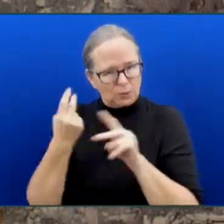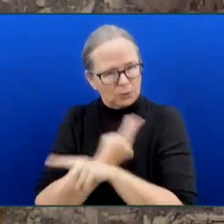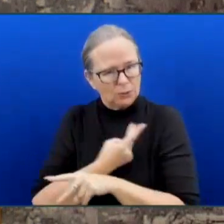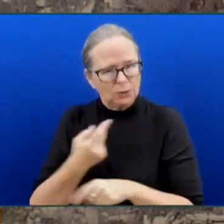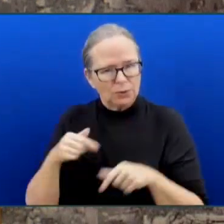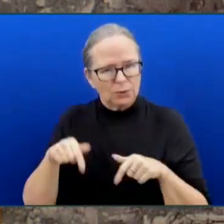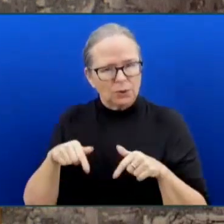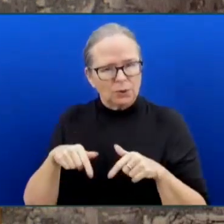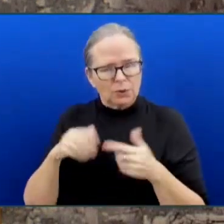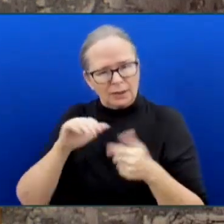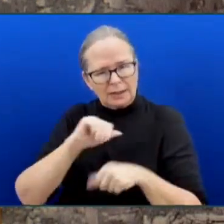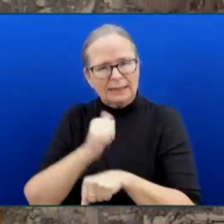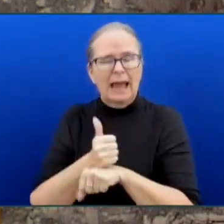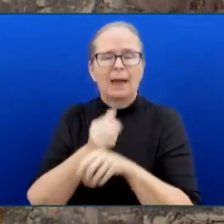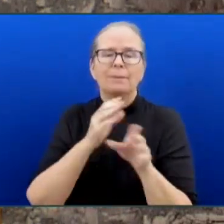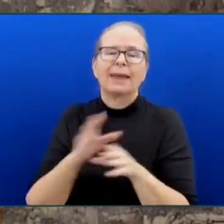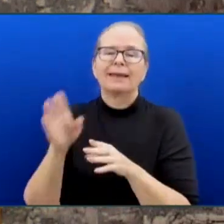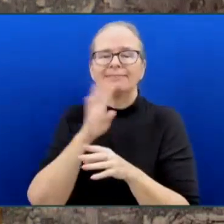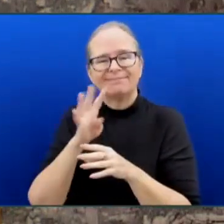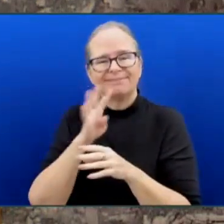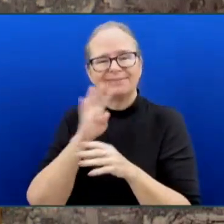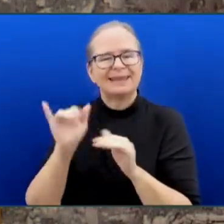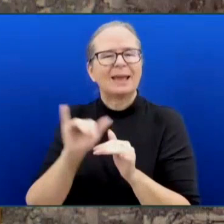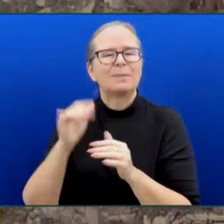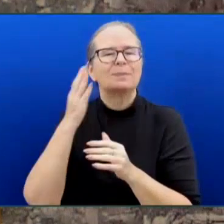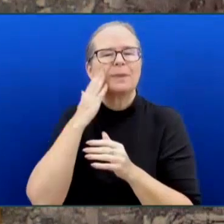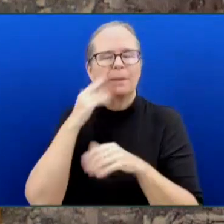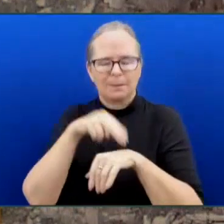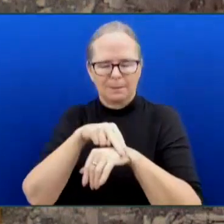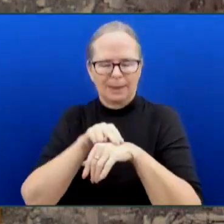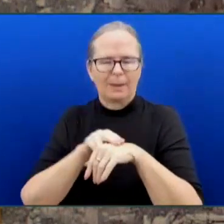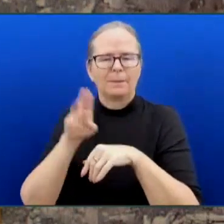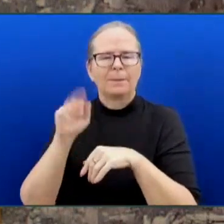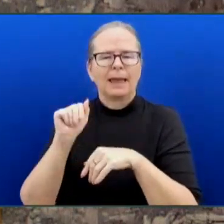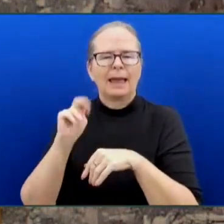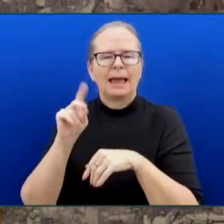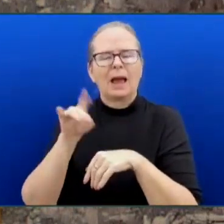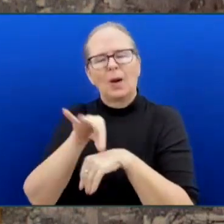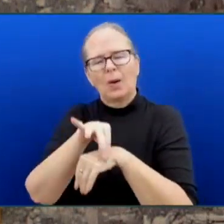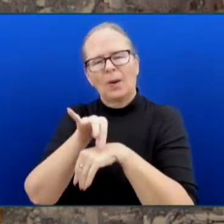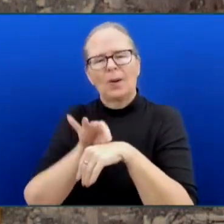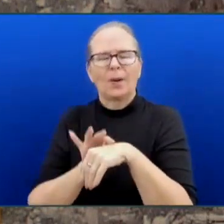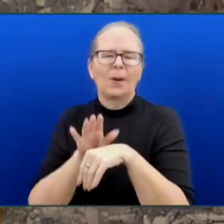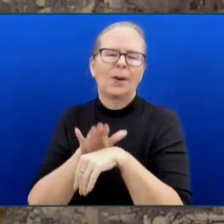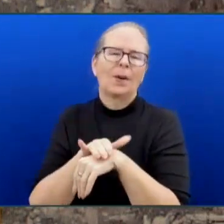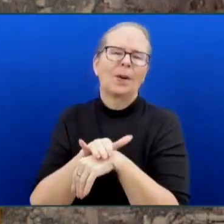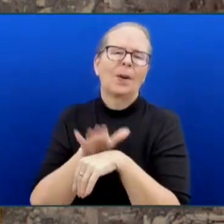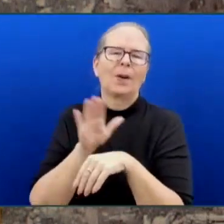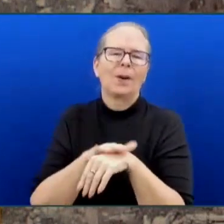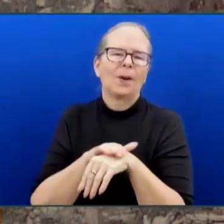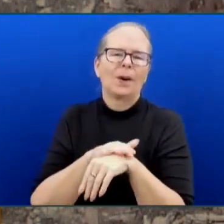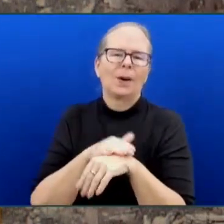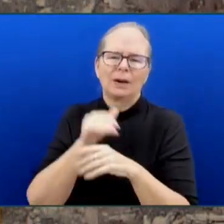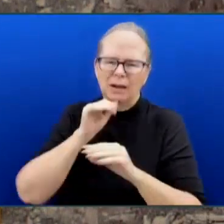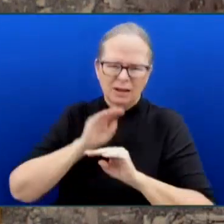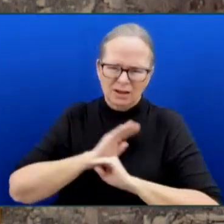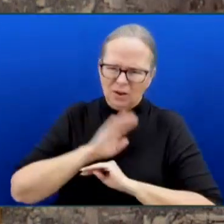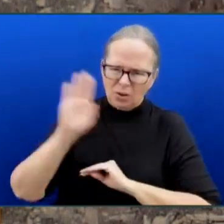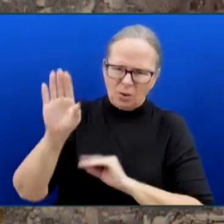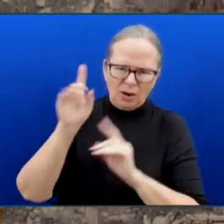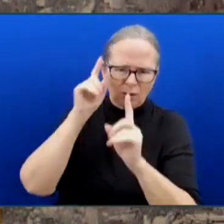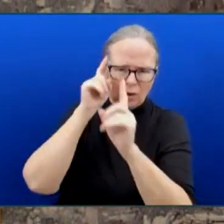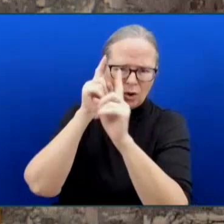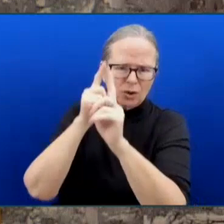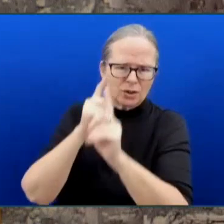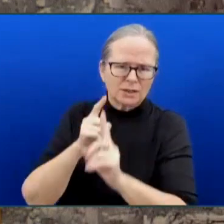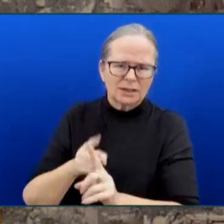and failing to meet their own targets they set. The opposition has acquired documents revealing that half a year in,